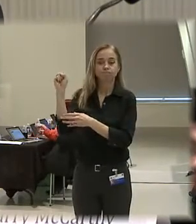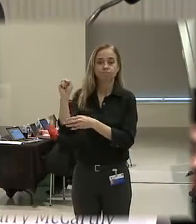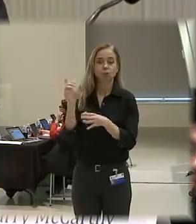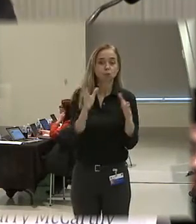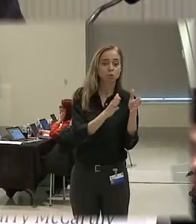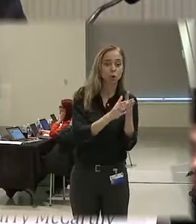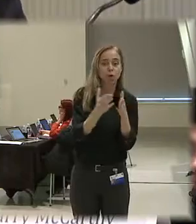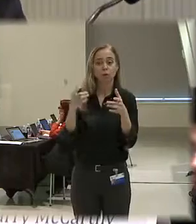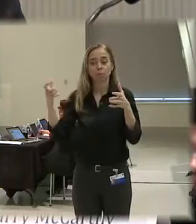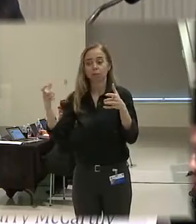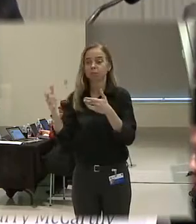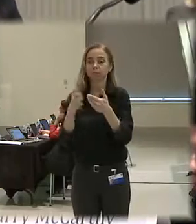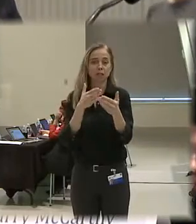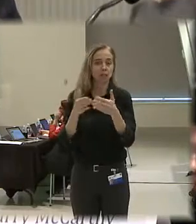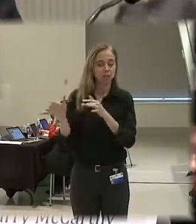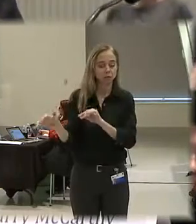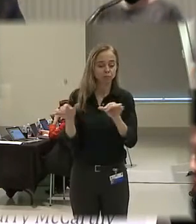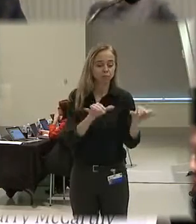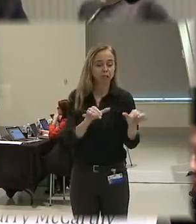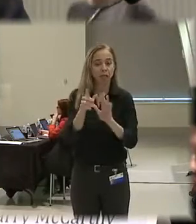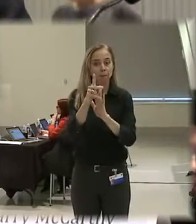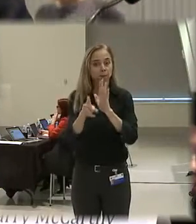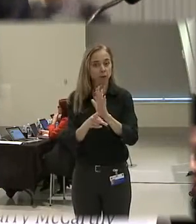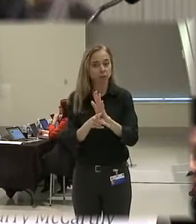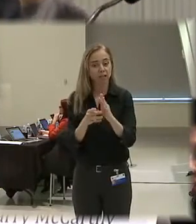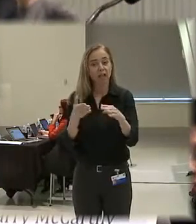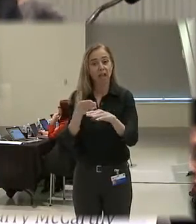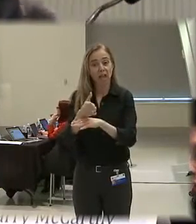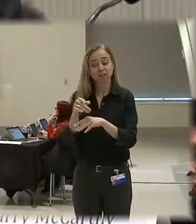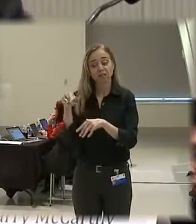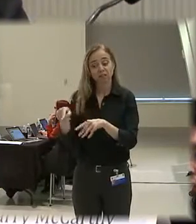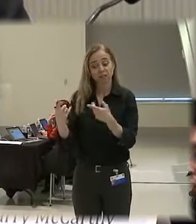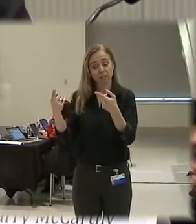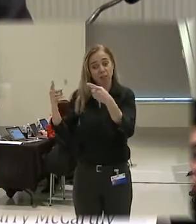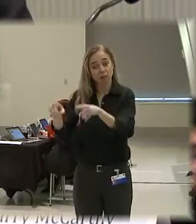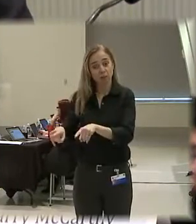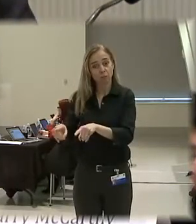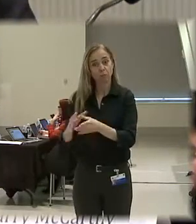demonstrations. After our DNC